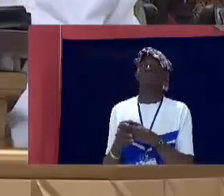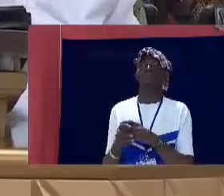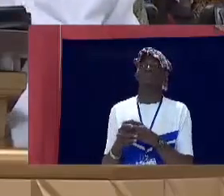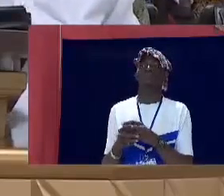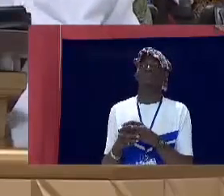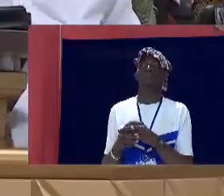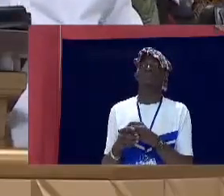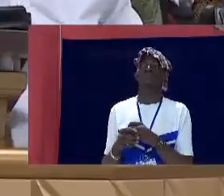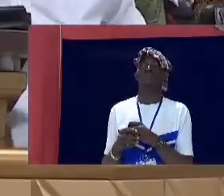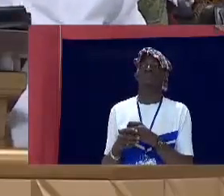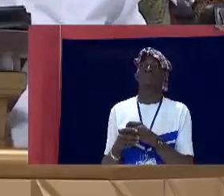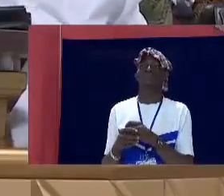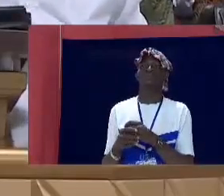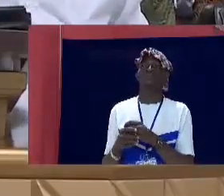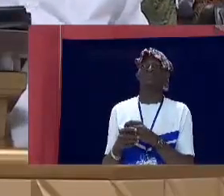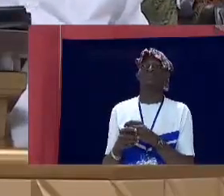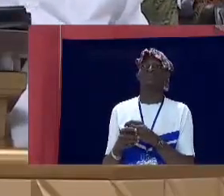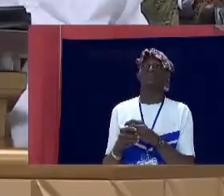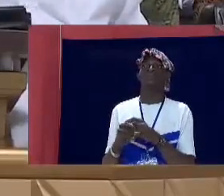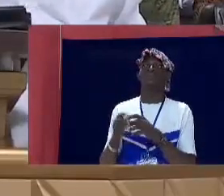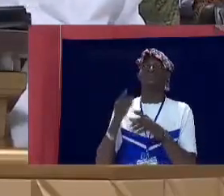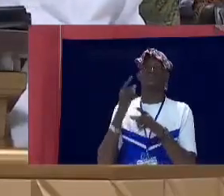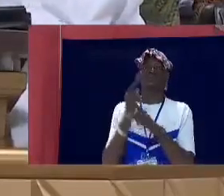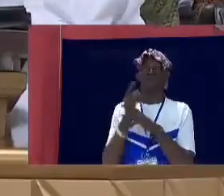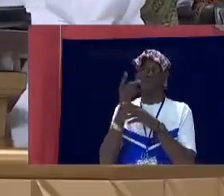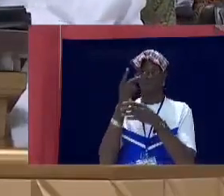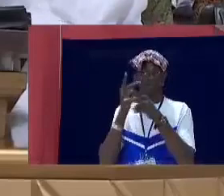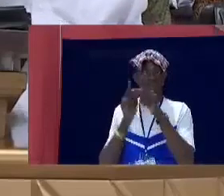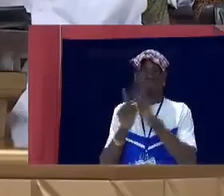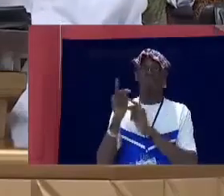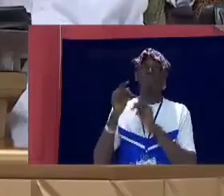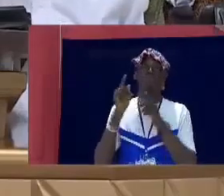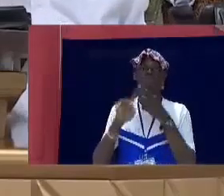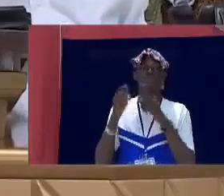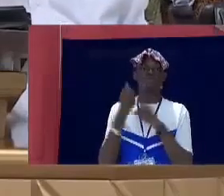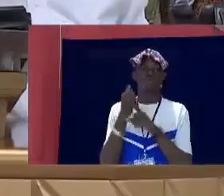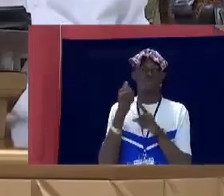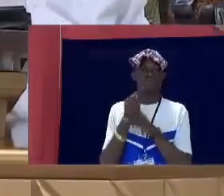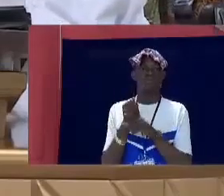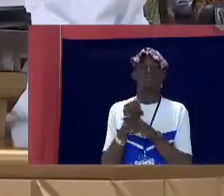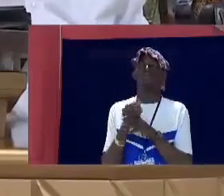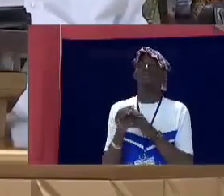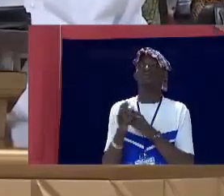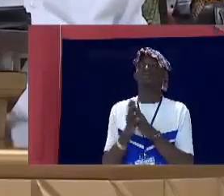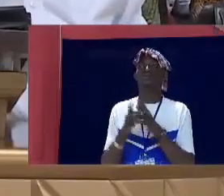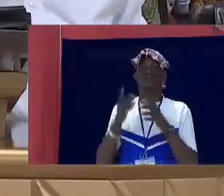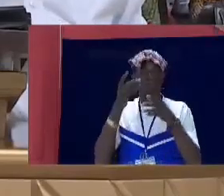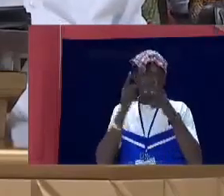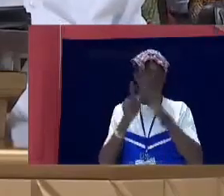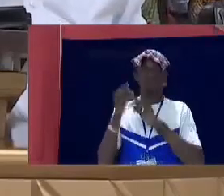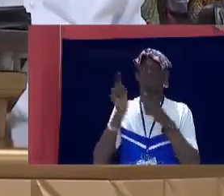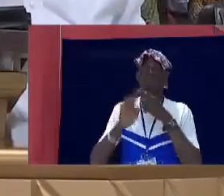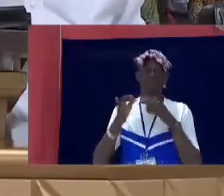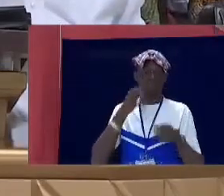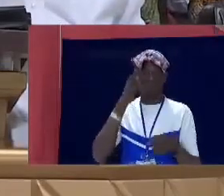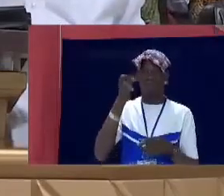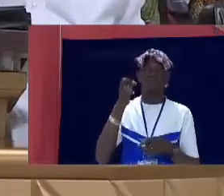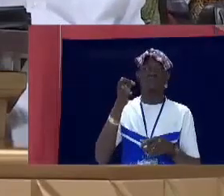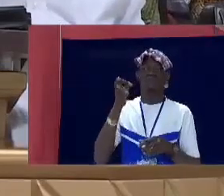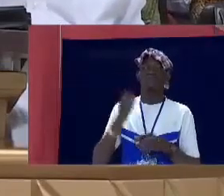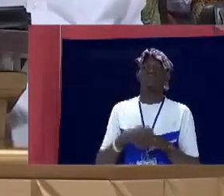odun Keresi. Don't prophesy to yourself. Go to so asotele se ayara. Prophesy to your future. Go so se asotele se ojo ola